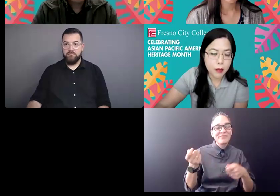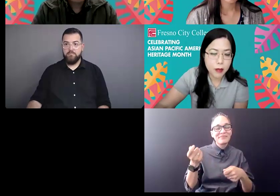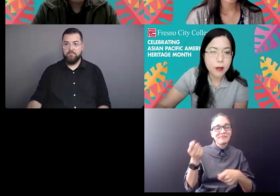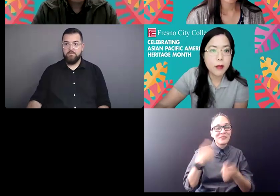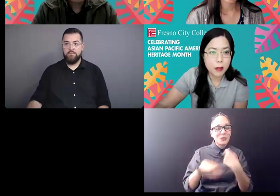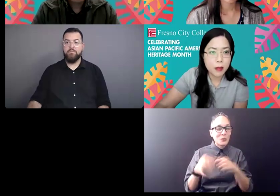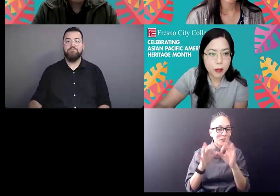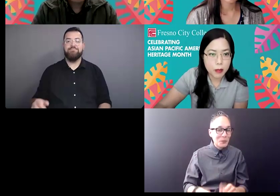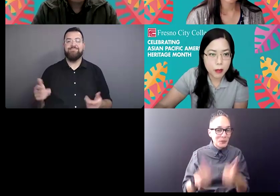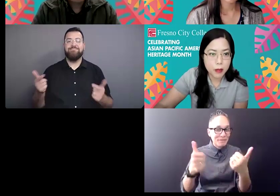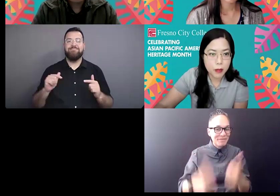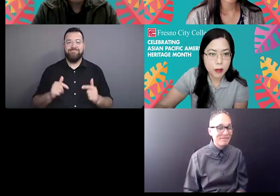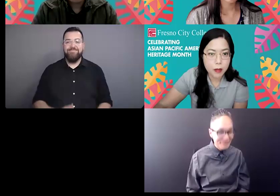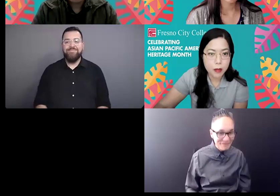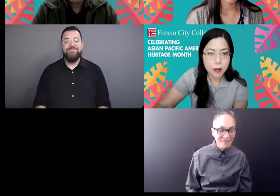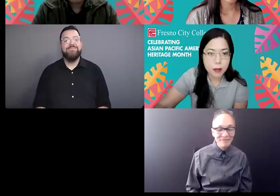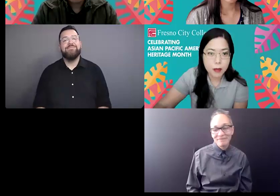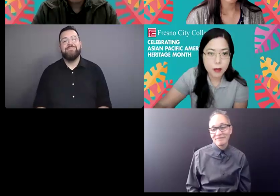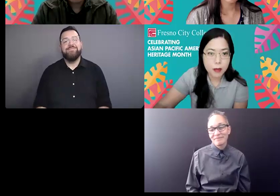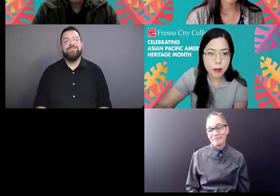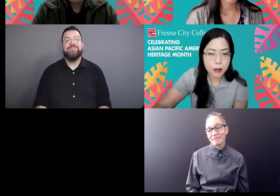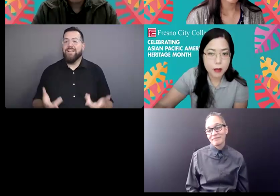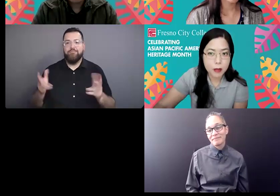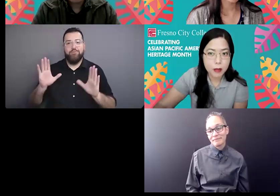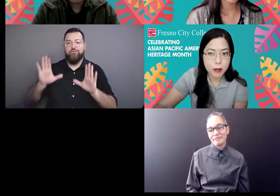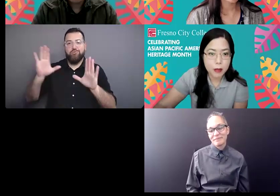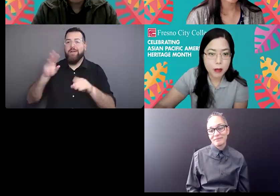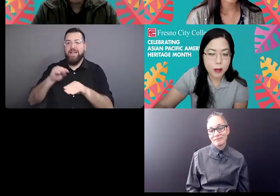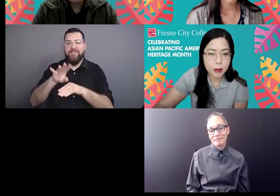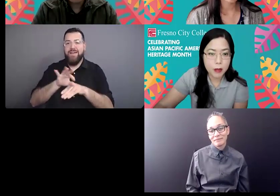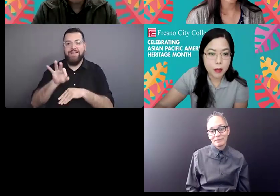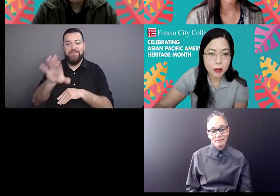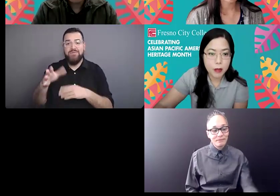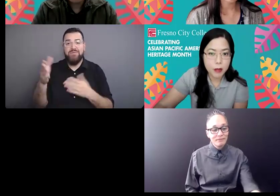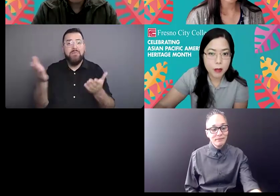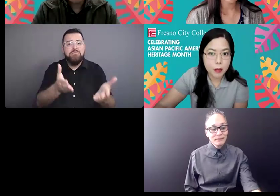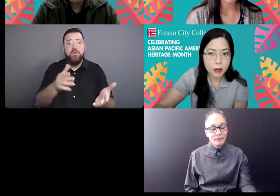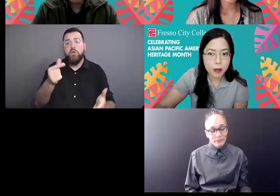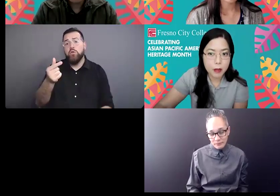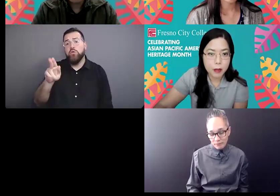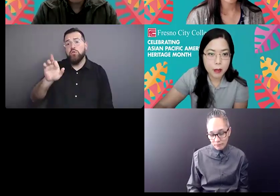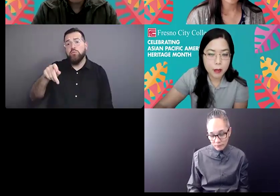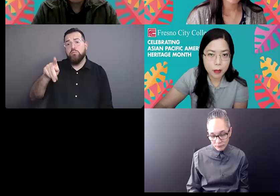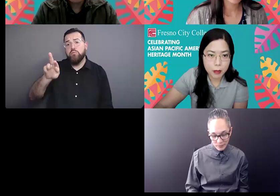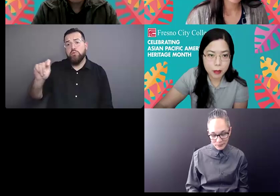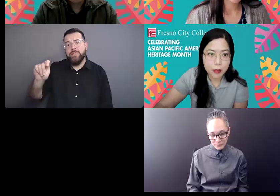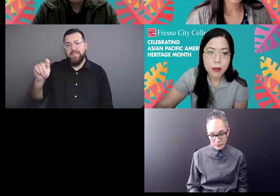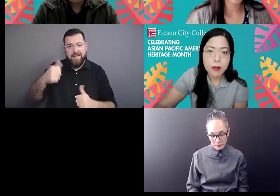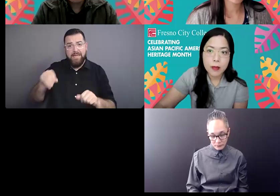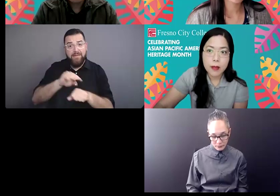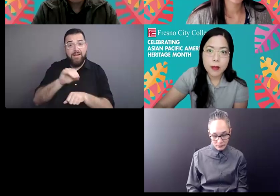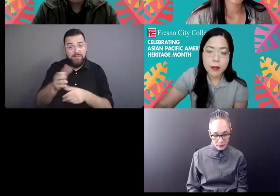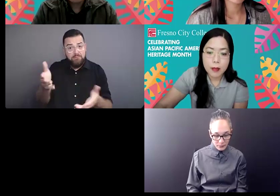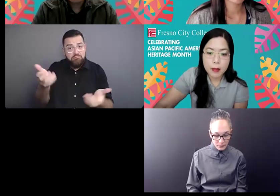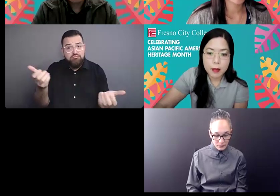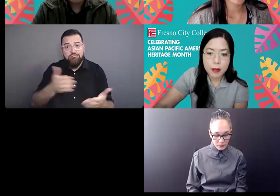Great. That's great advice, John. And Gurpreet, what about you? Can you share with us what advice you have? Yeah.